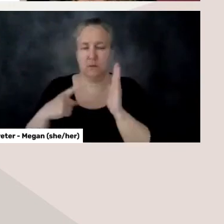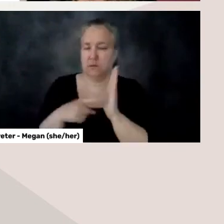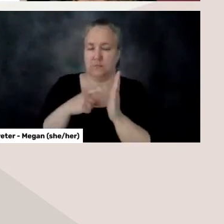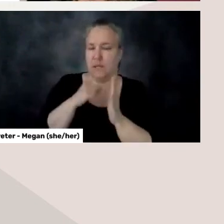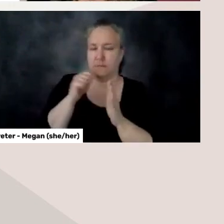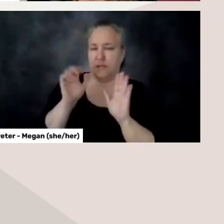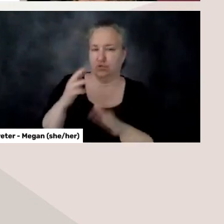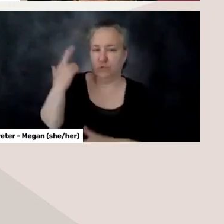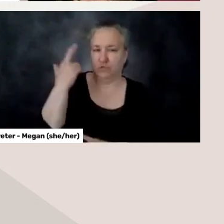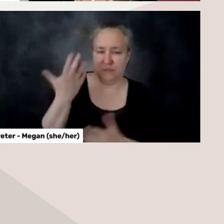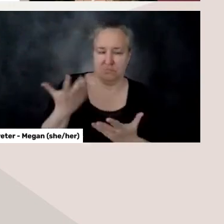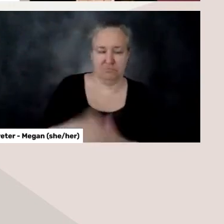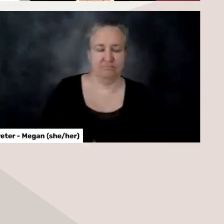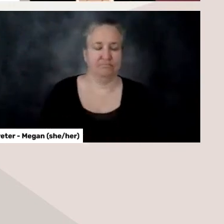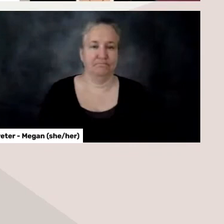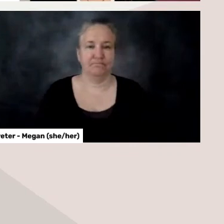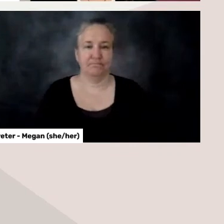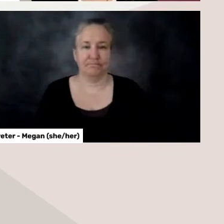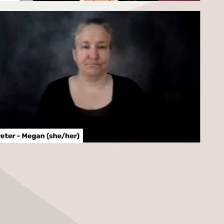good reason.